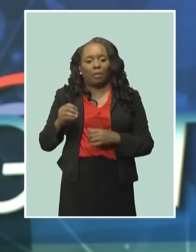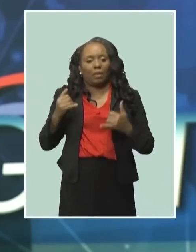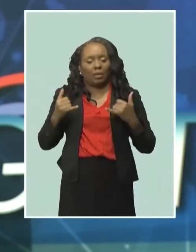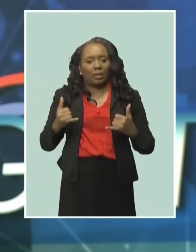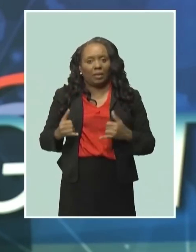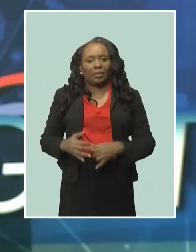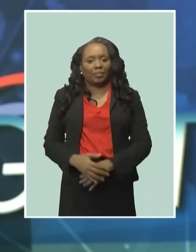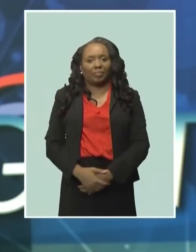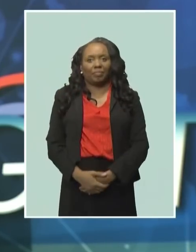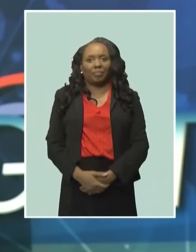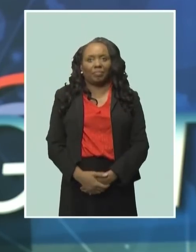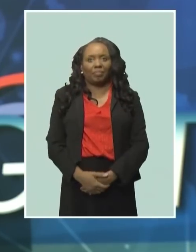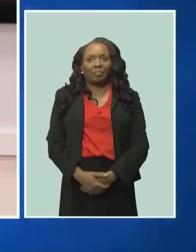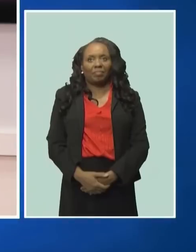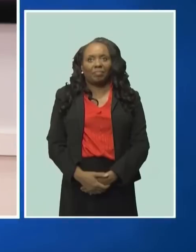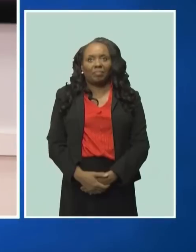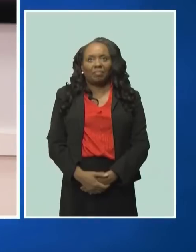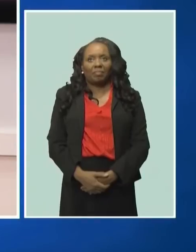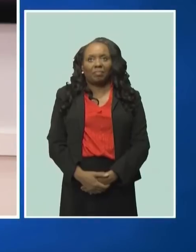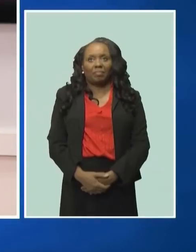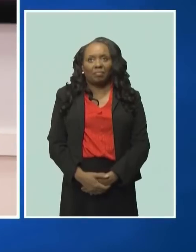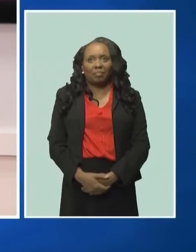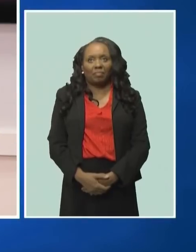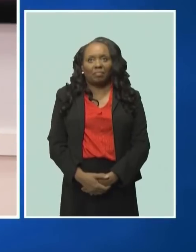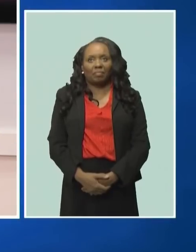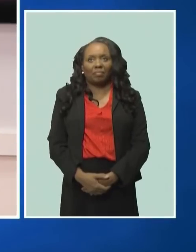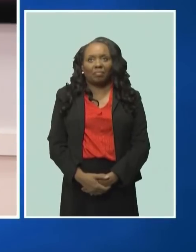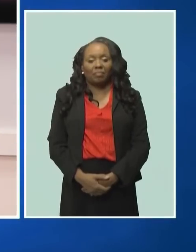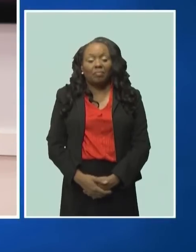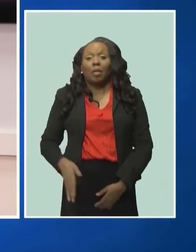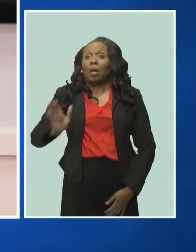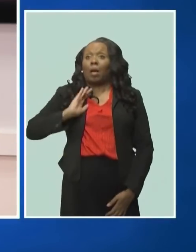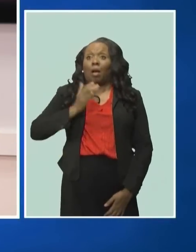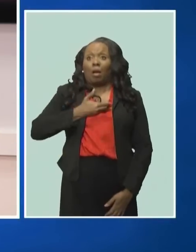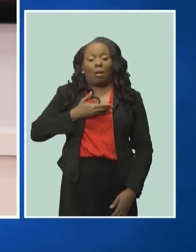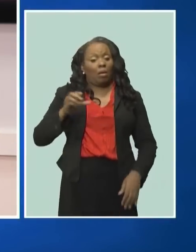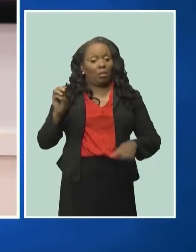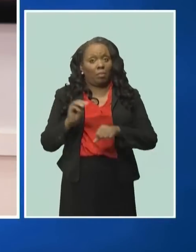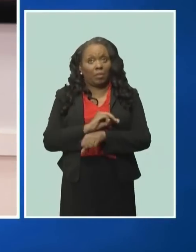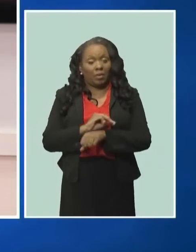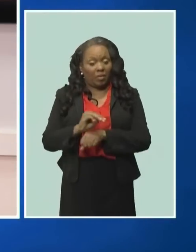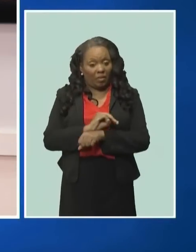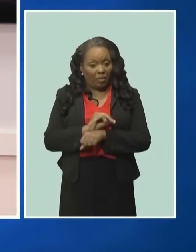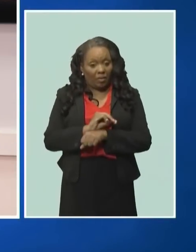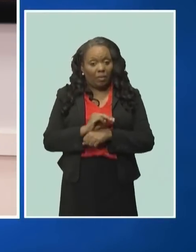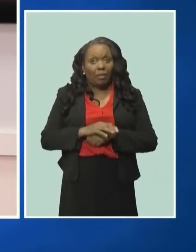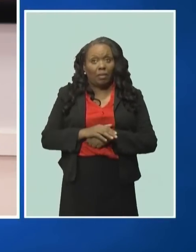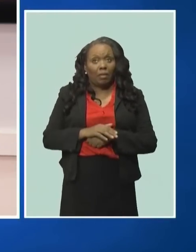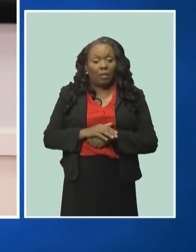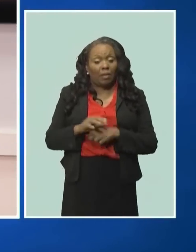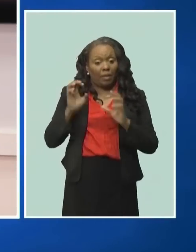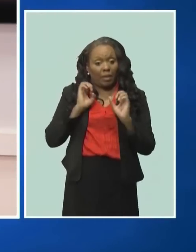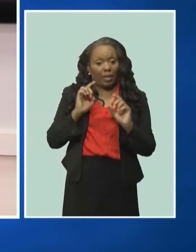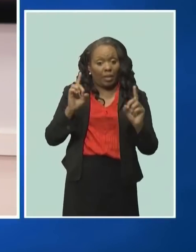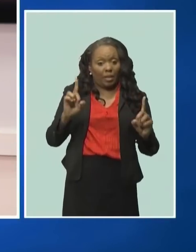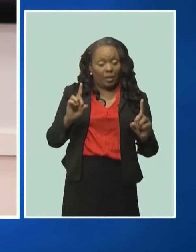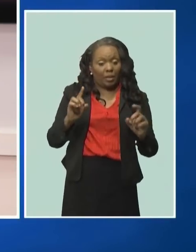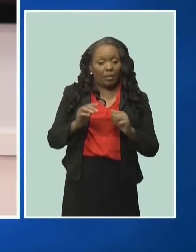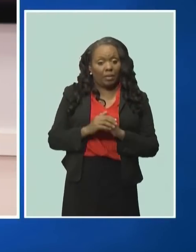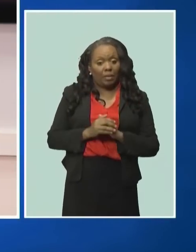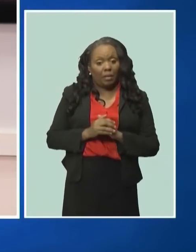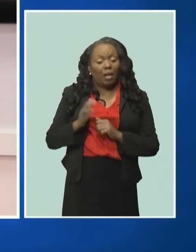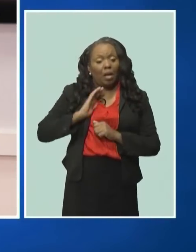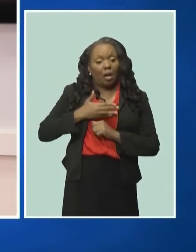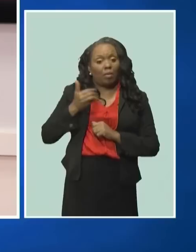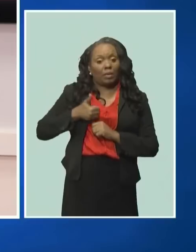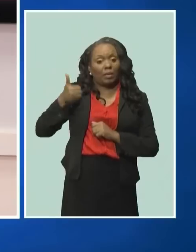College. Our ministry, led by our Chief Education Officer, will be seeking